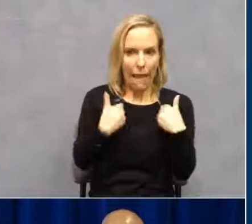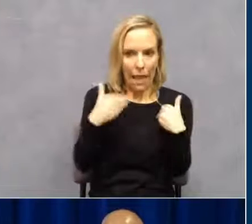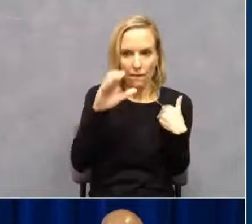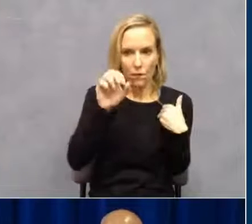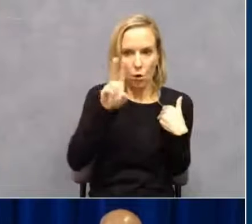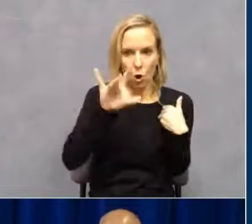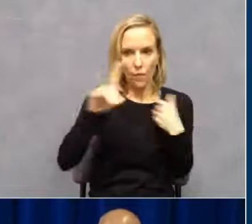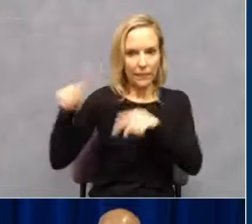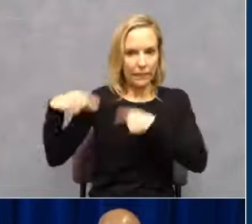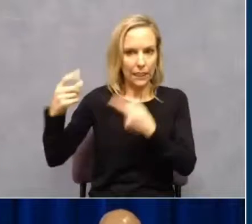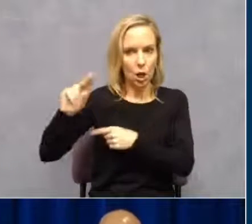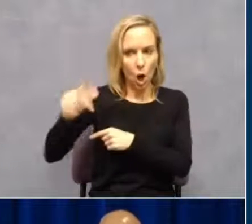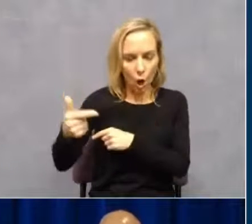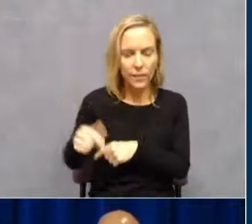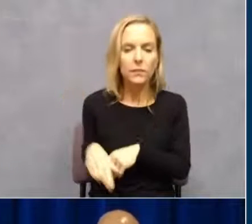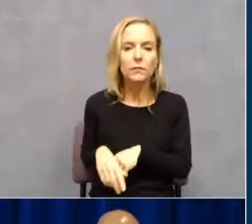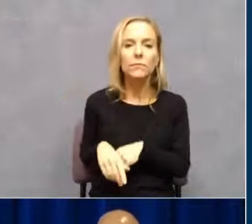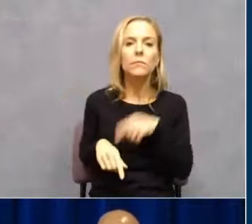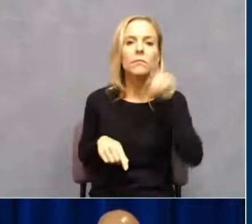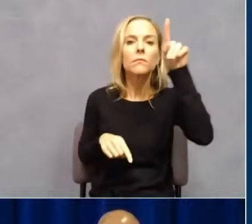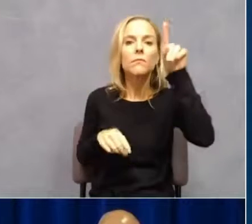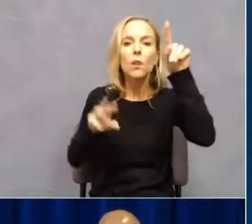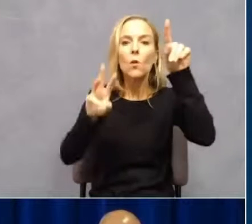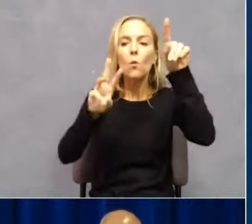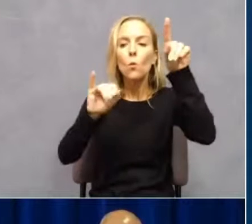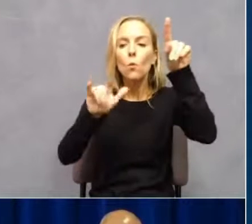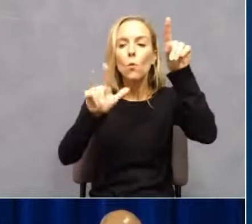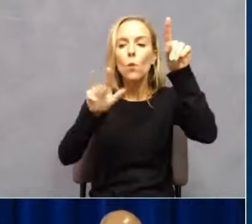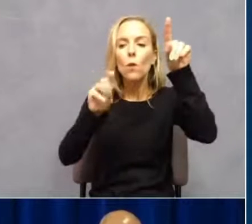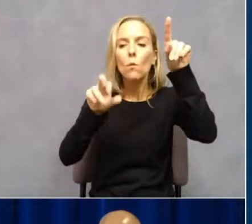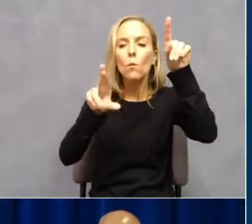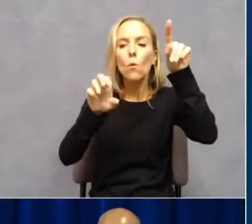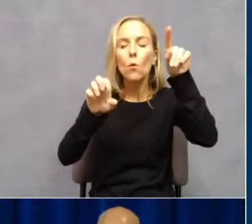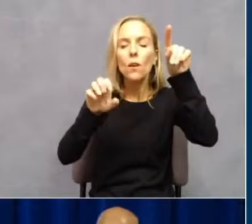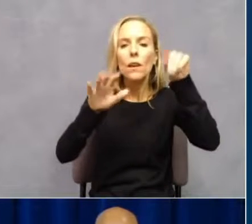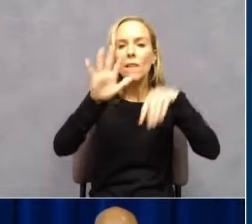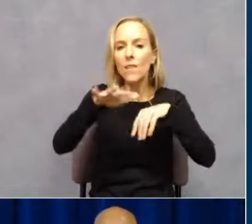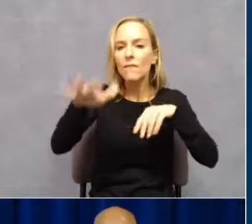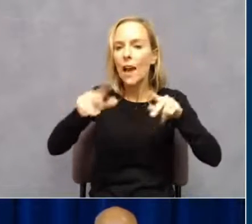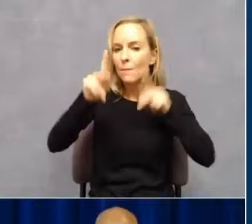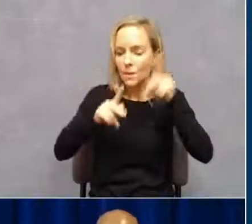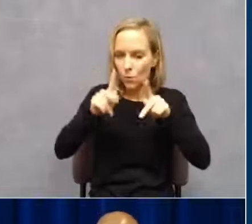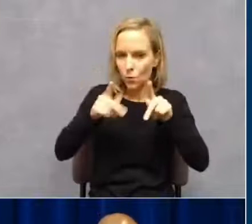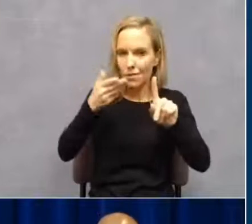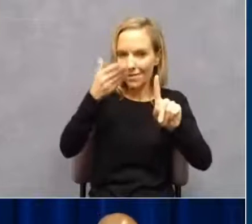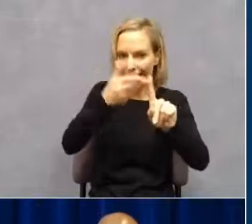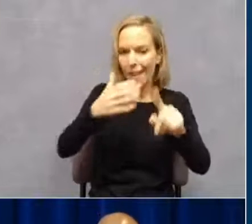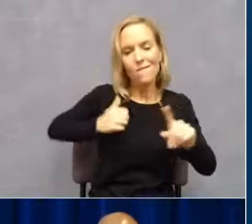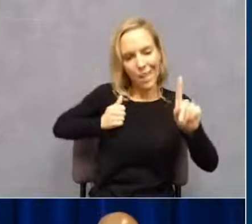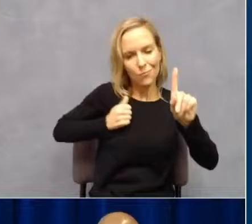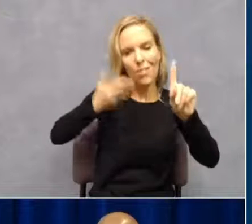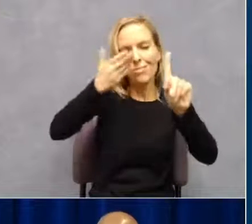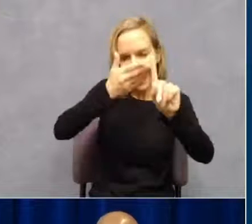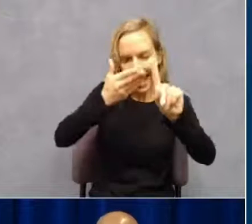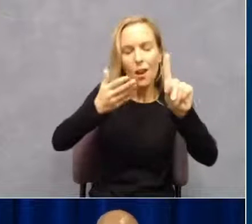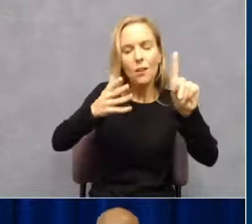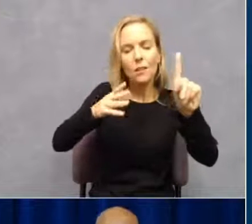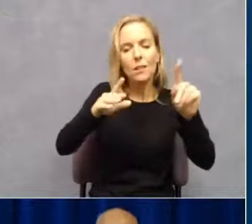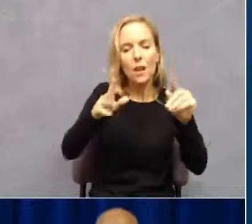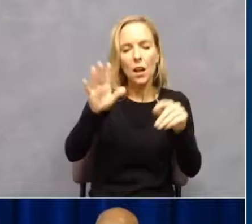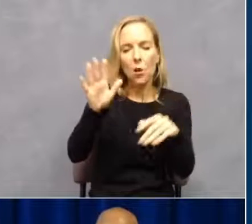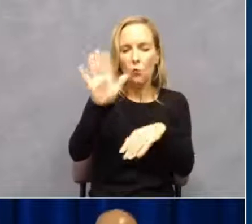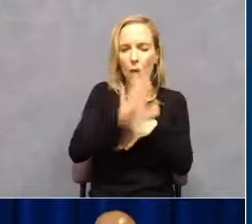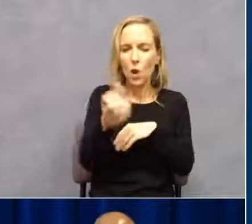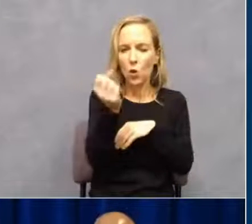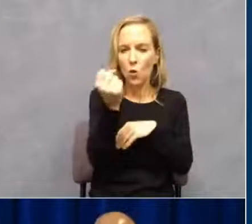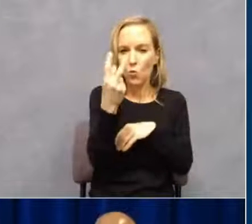Now in Wilmore, there are 55 veterans that are currently positive. We've lost, we believe, 12 veterans there.